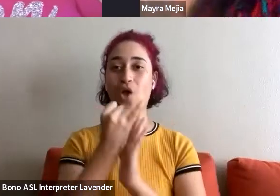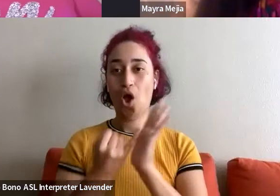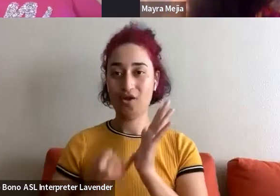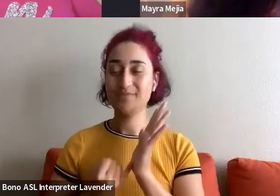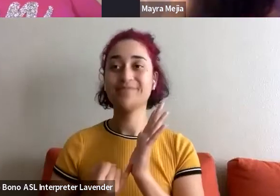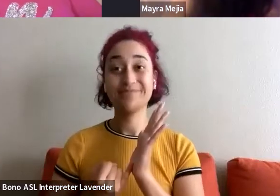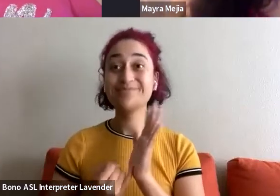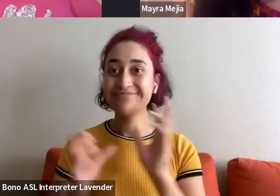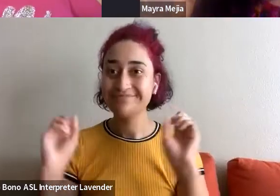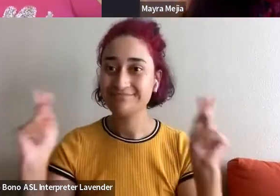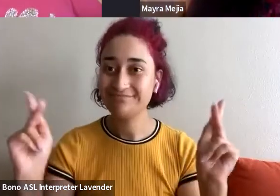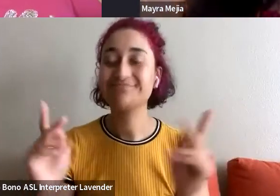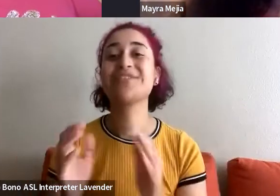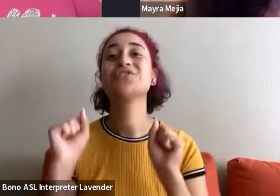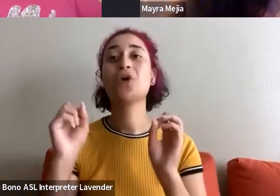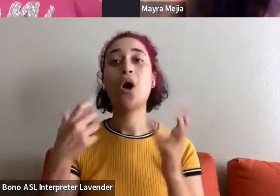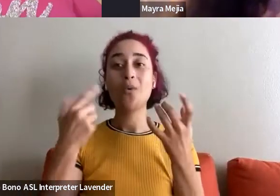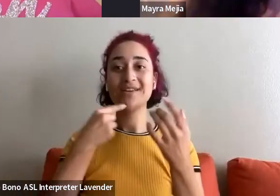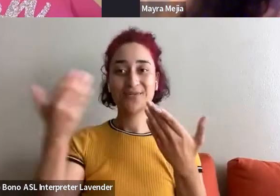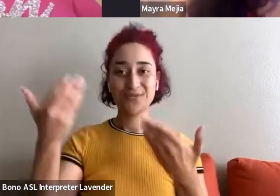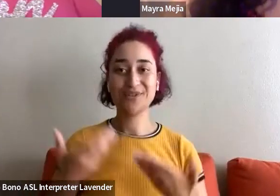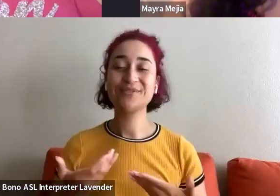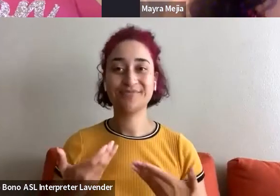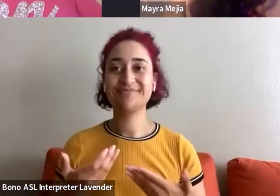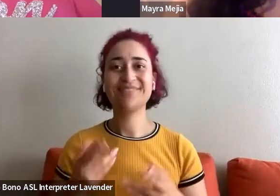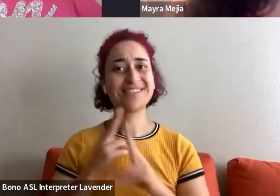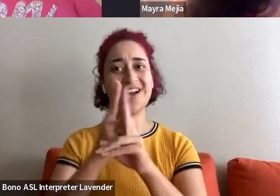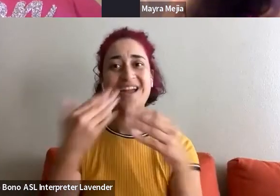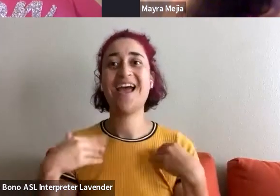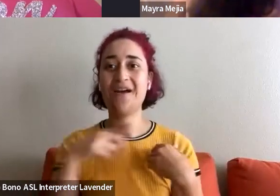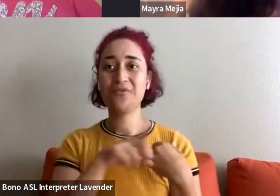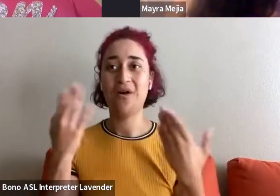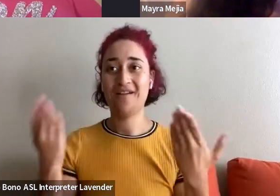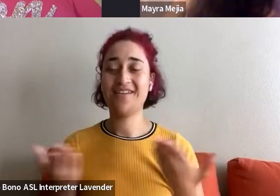so first of all, I want to say welcome. It's an honor to have you here.